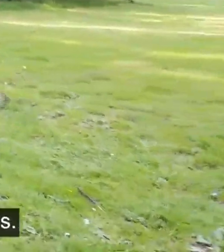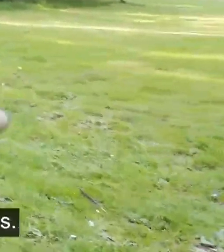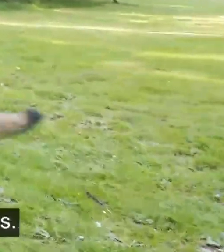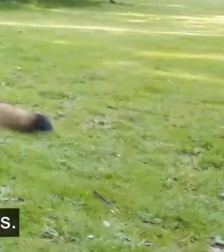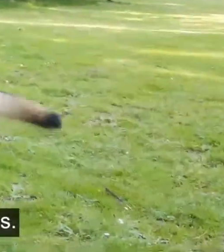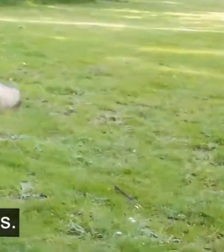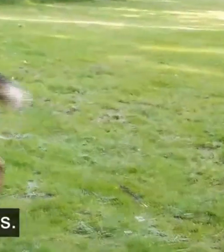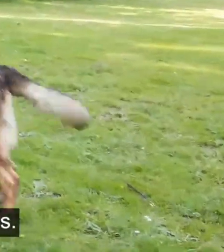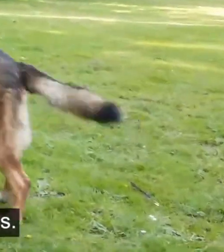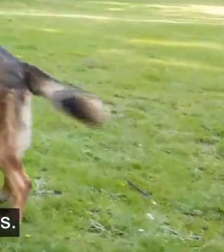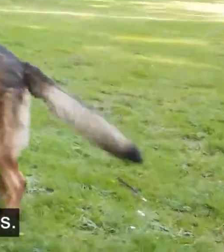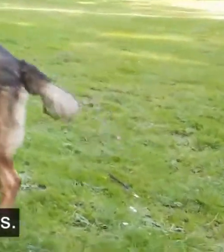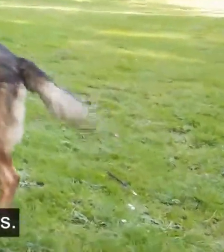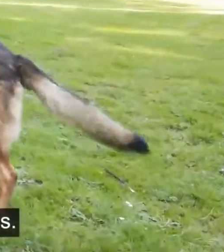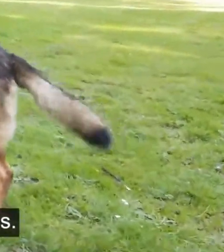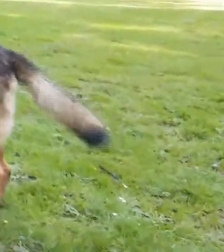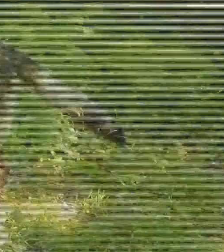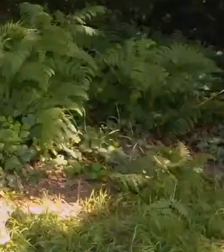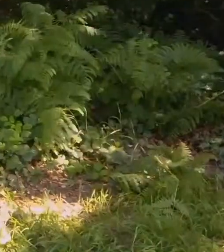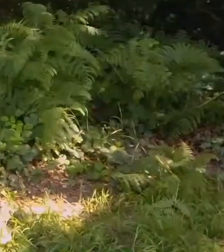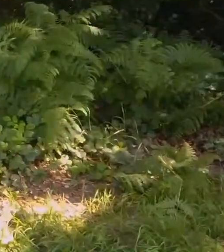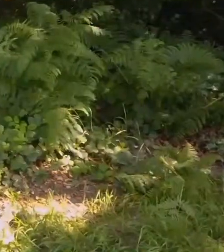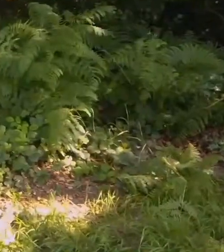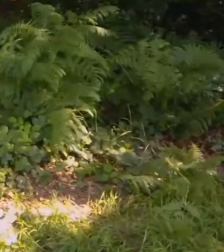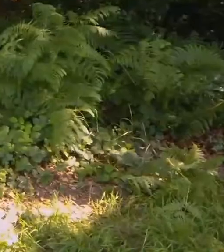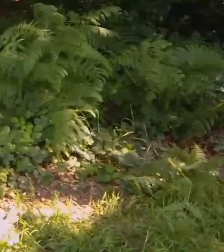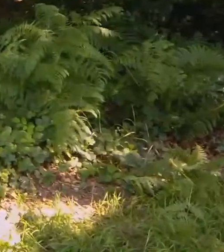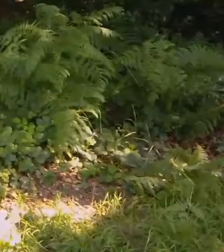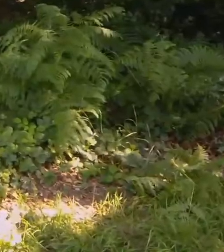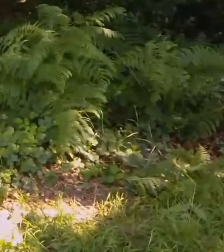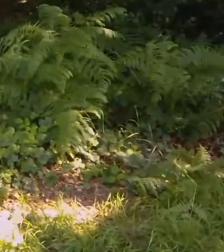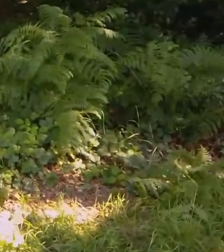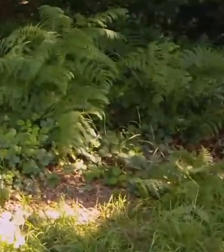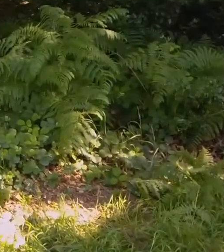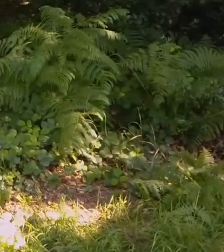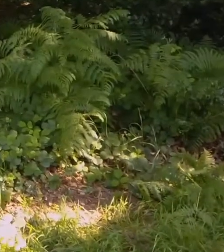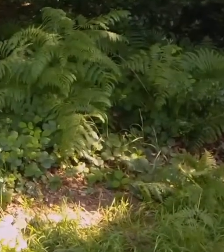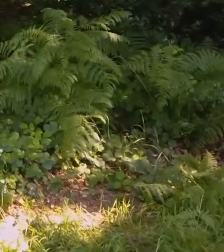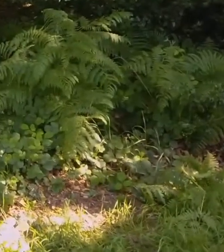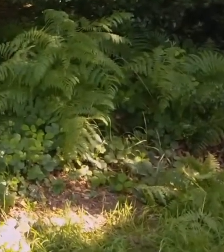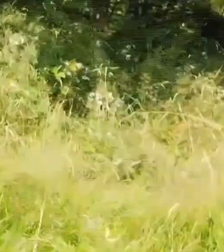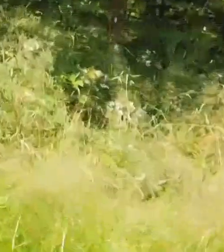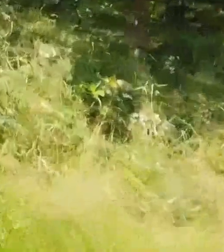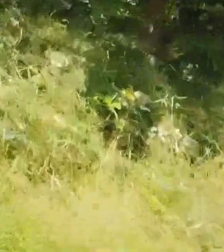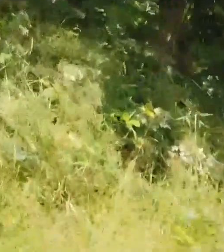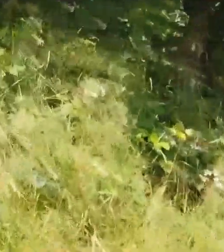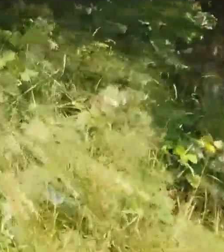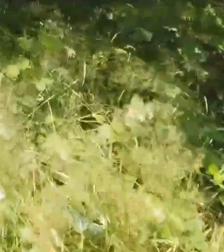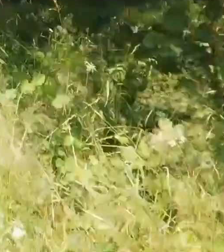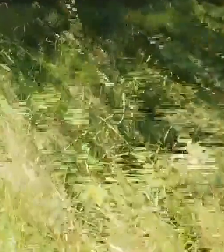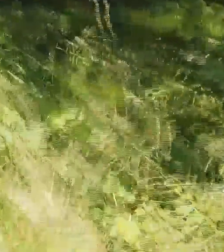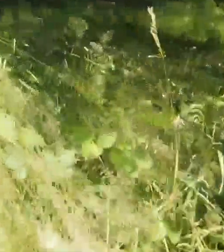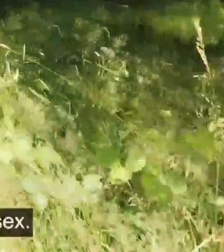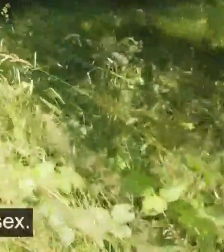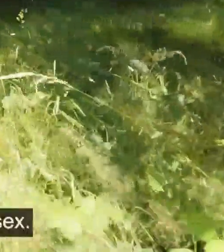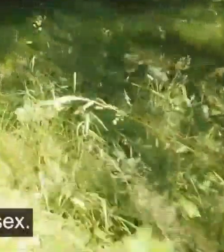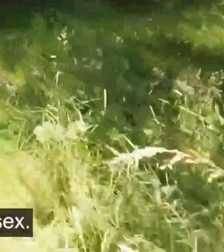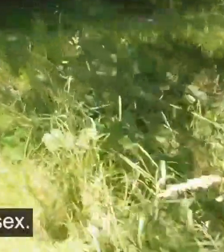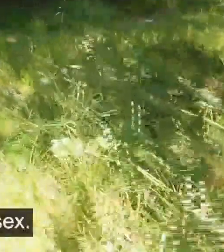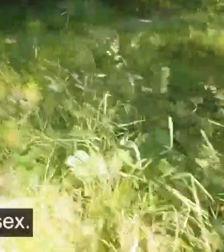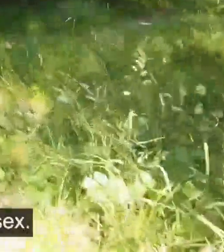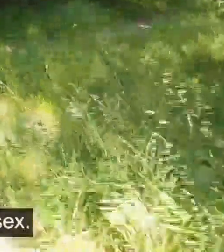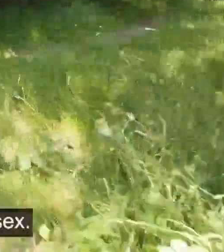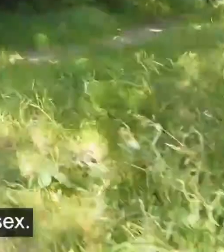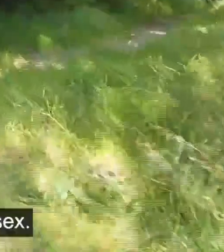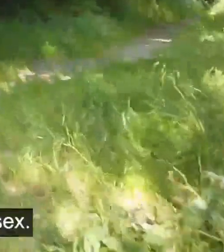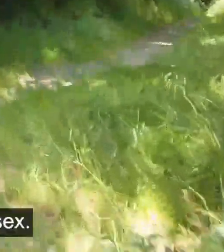but out operationally for 9 months. And we cover Western, so like Guildford, Hazelmere, Camberley, all that area, but obviously we